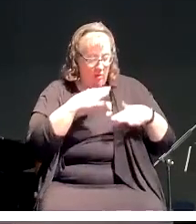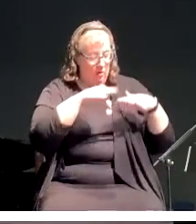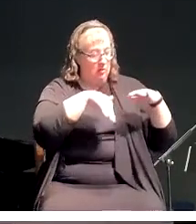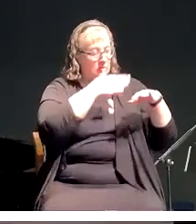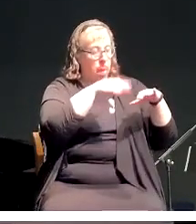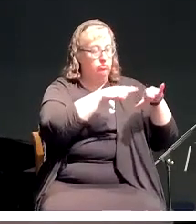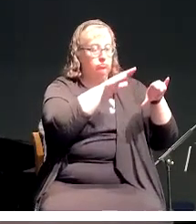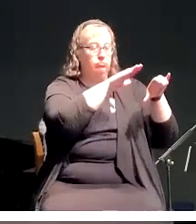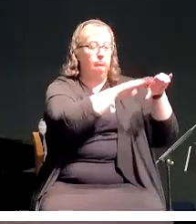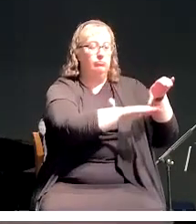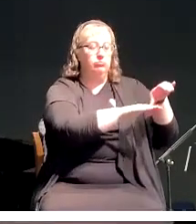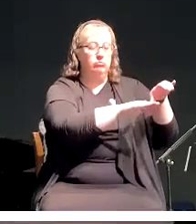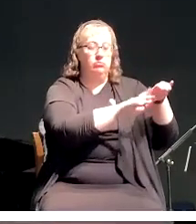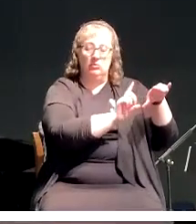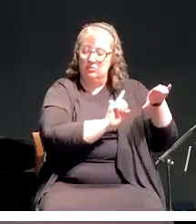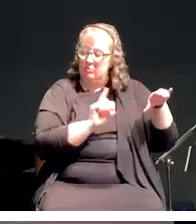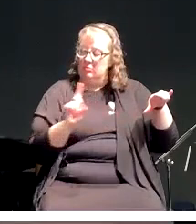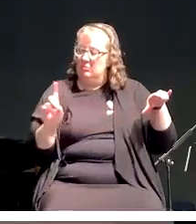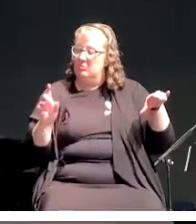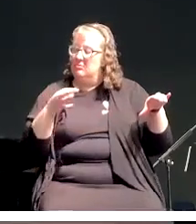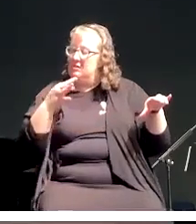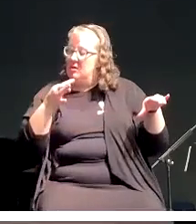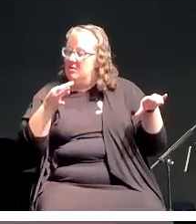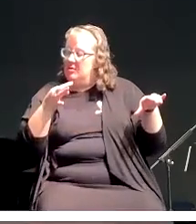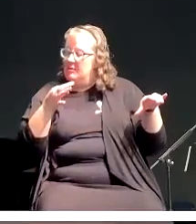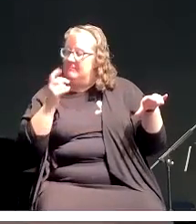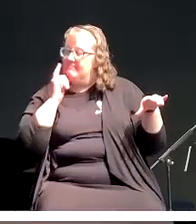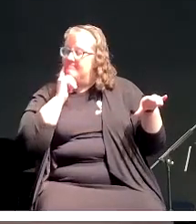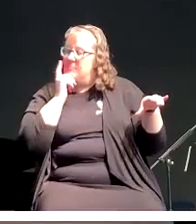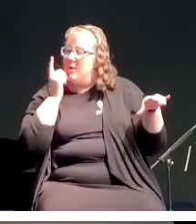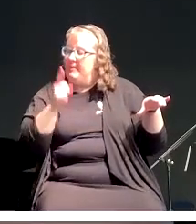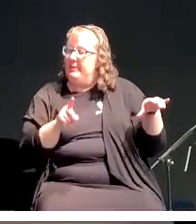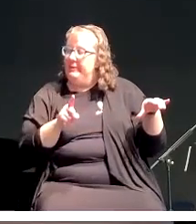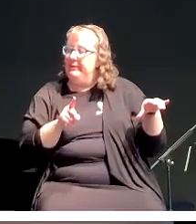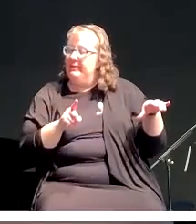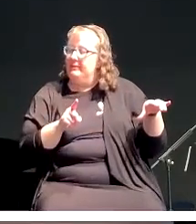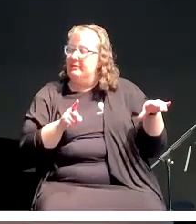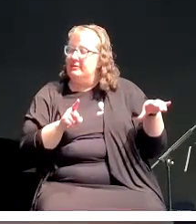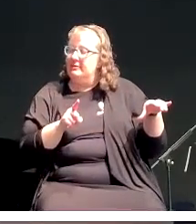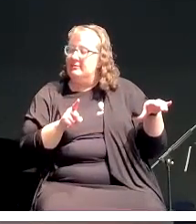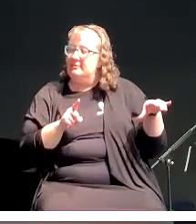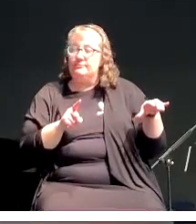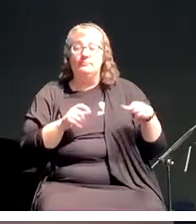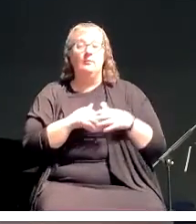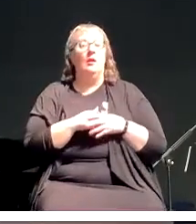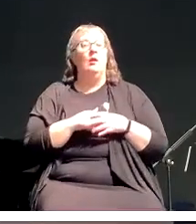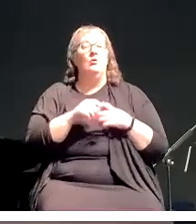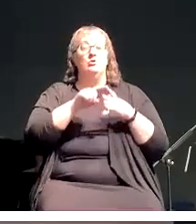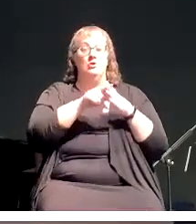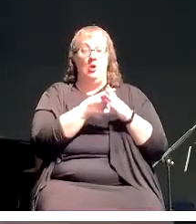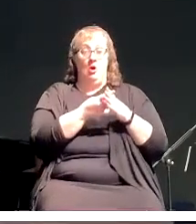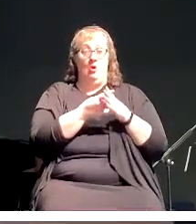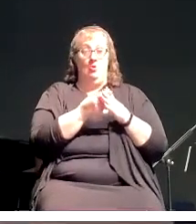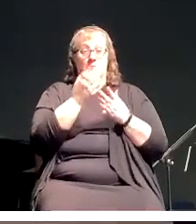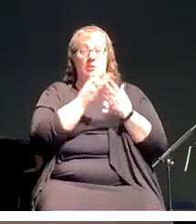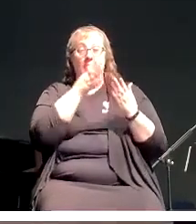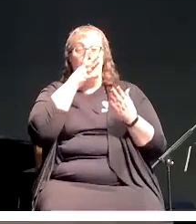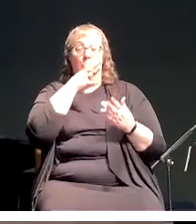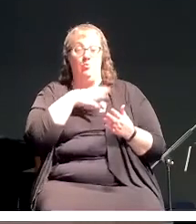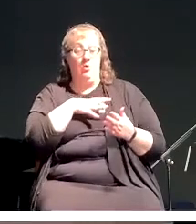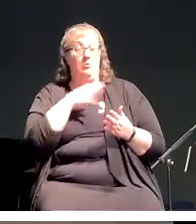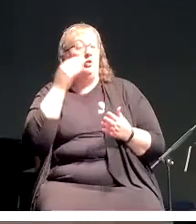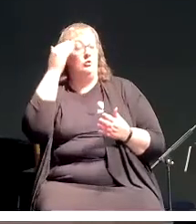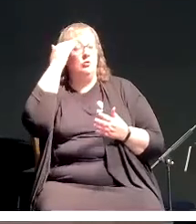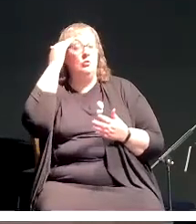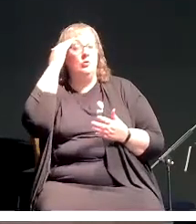themselves, and he went away, wondering to himself what had happened." So here we start off with some of the women who